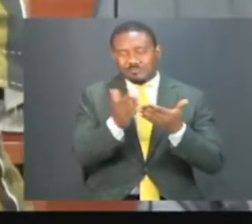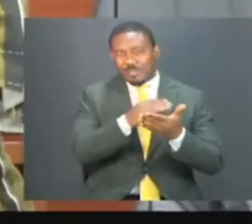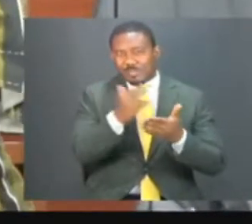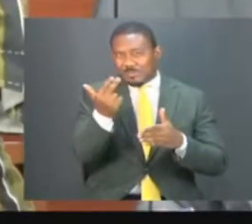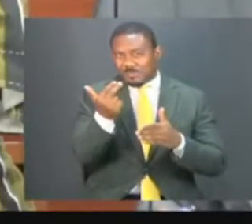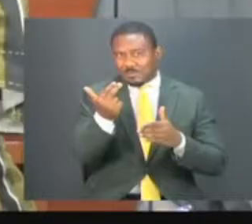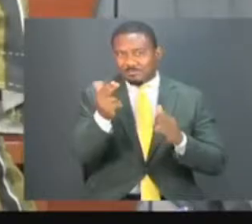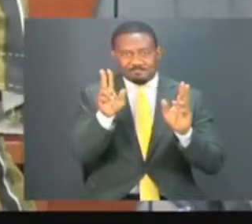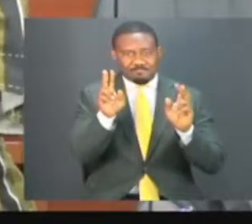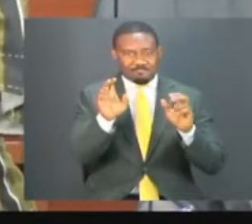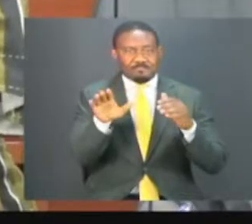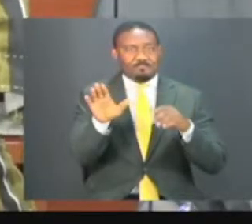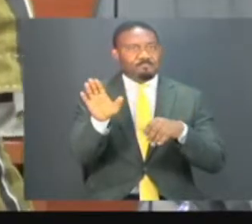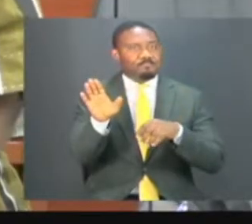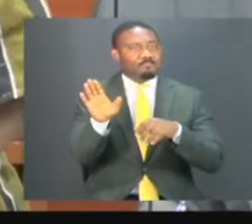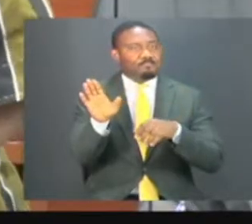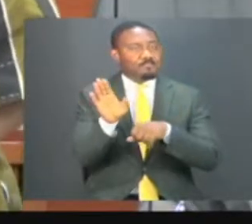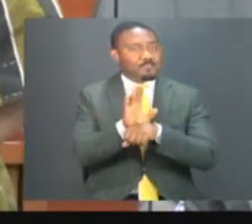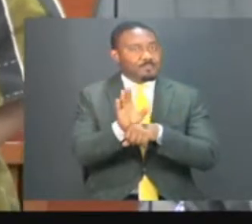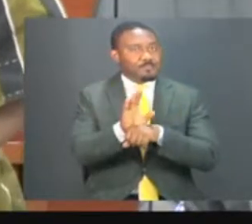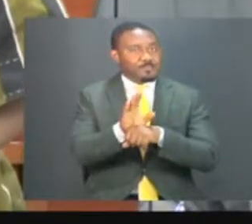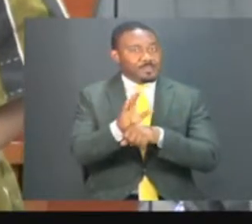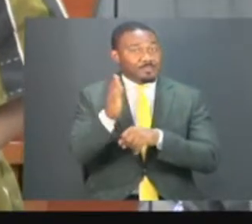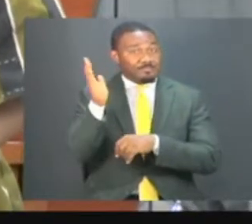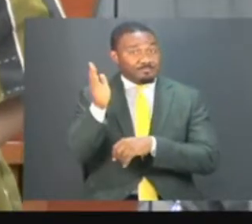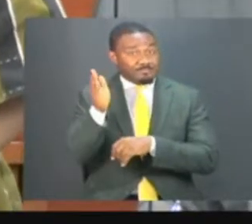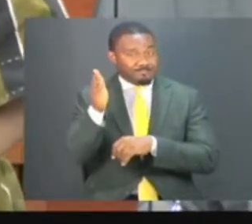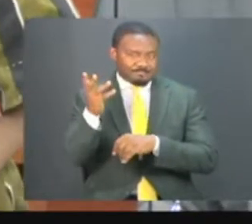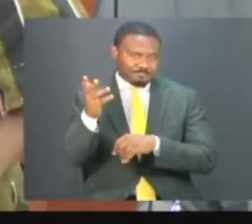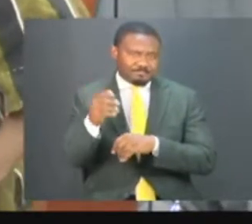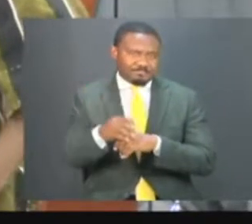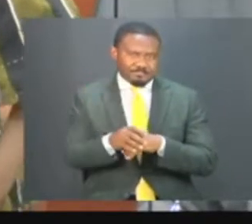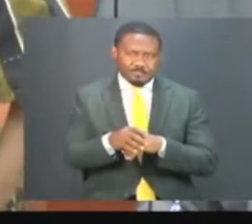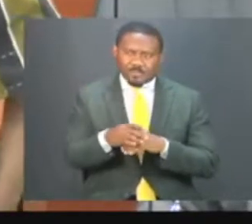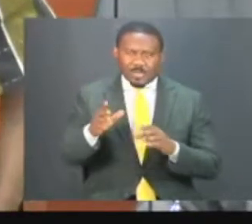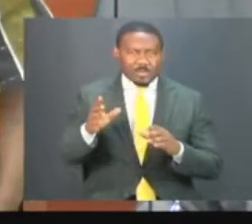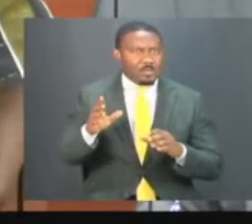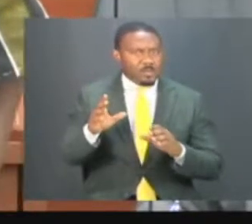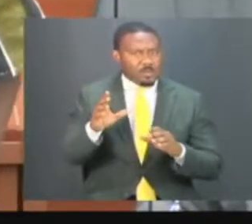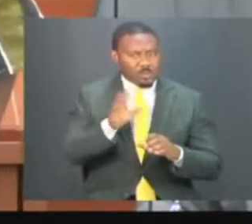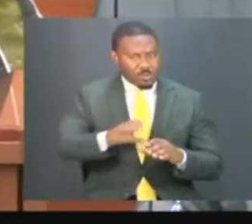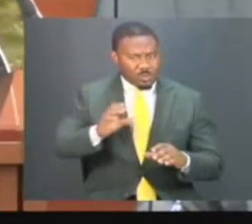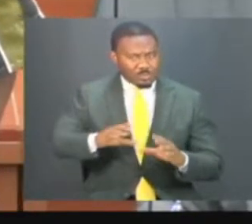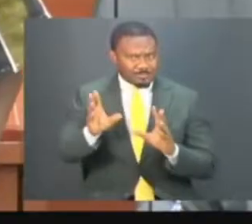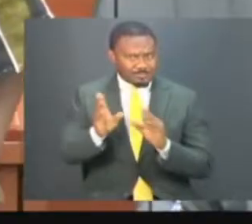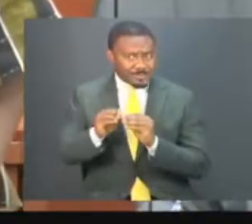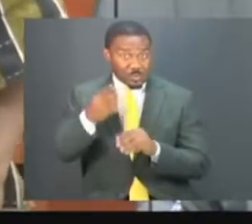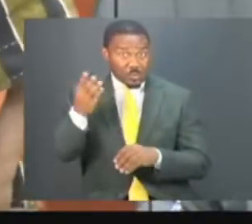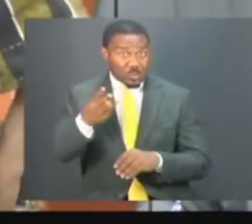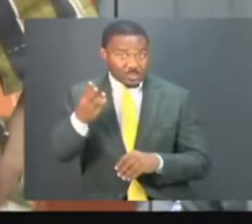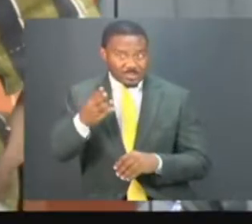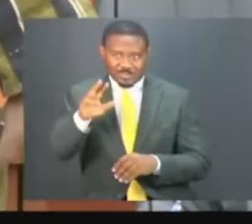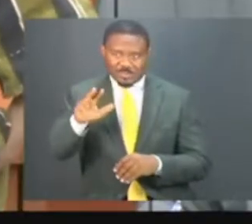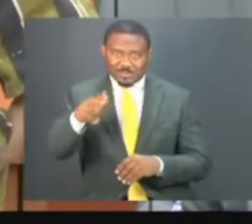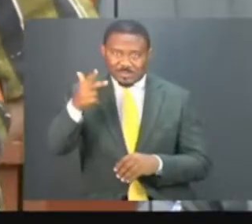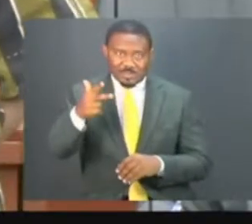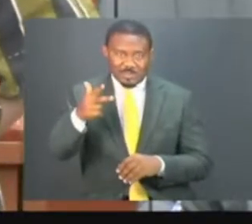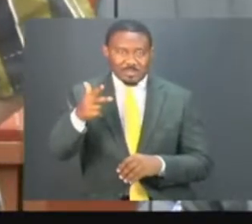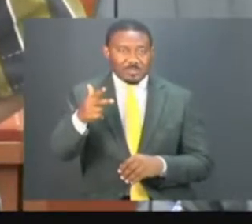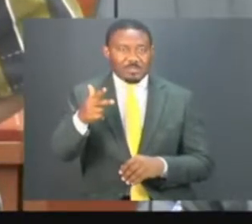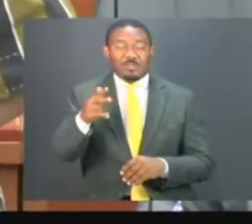statement. Opening. The committee met on Wednesday, 3rd February. Yesterday was